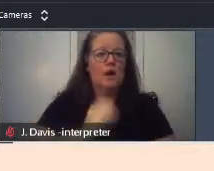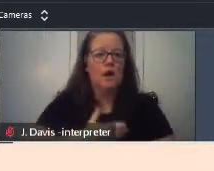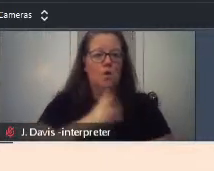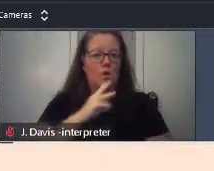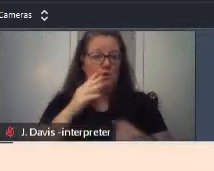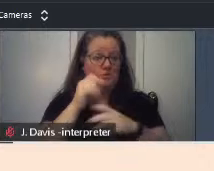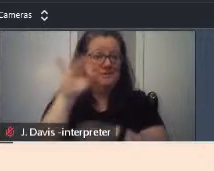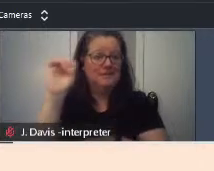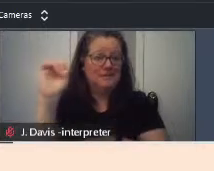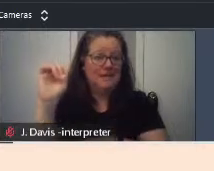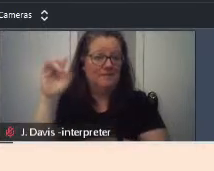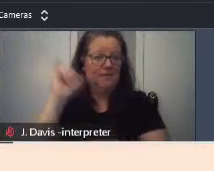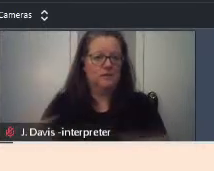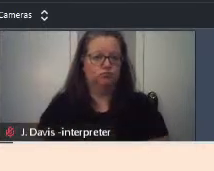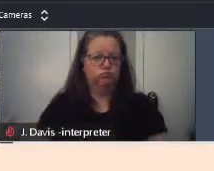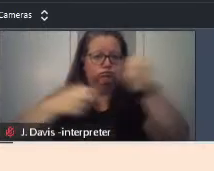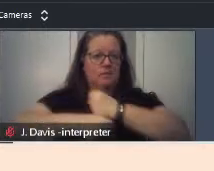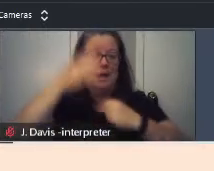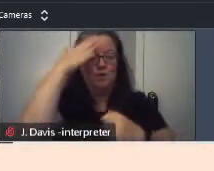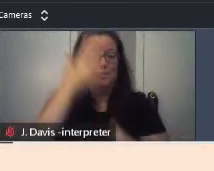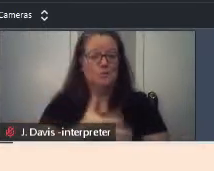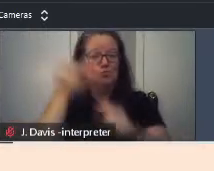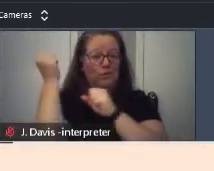So that's kind of the summary. I know that was kind of quick.